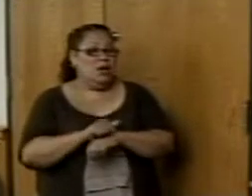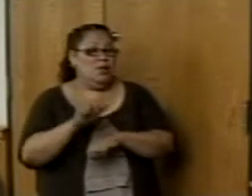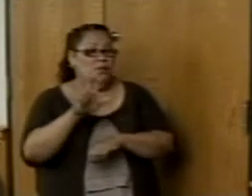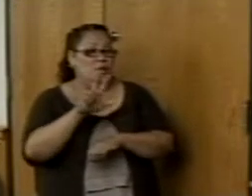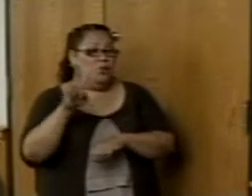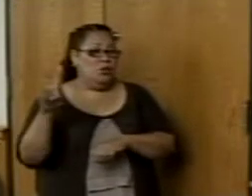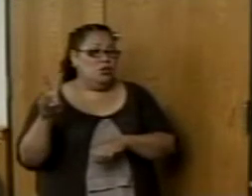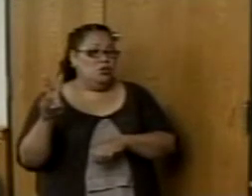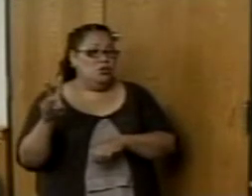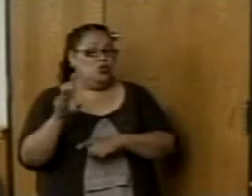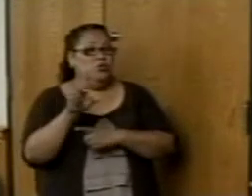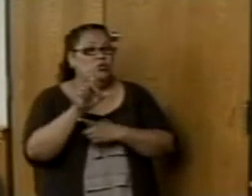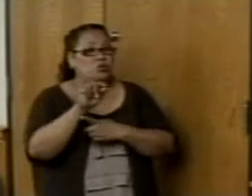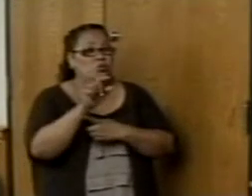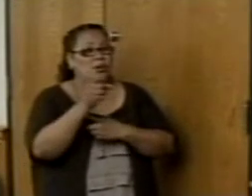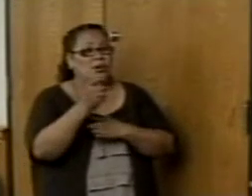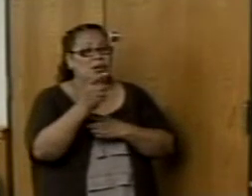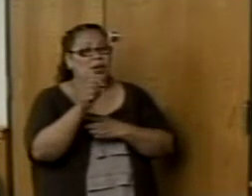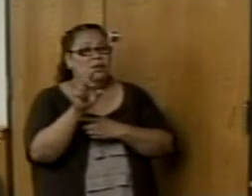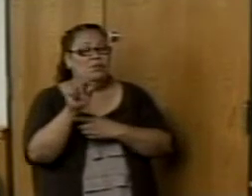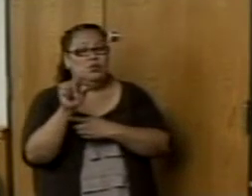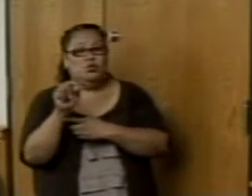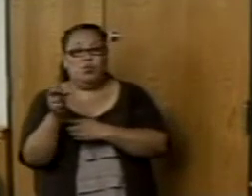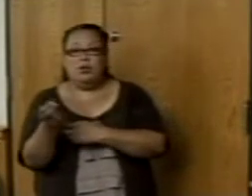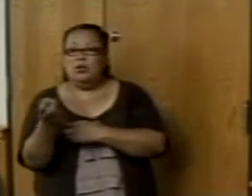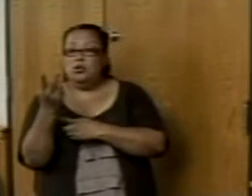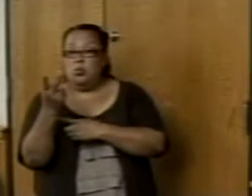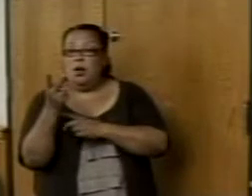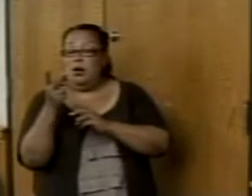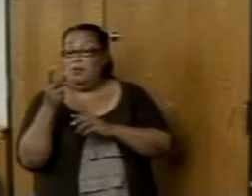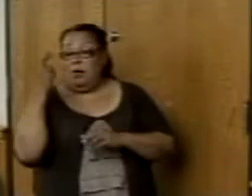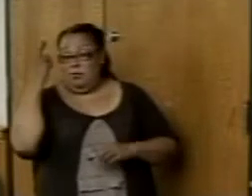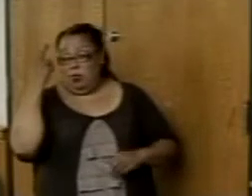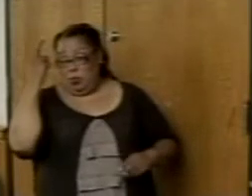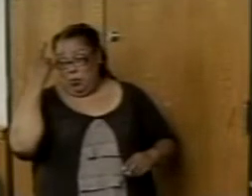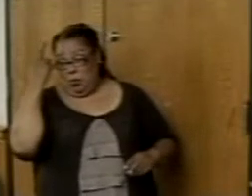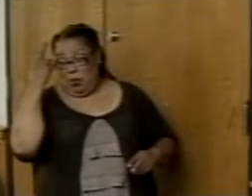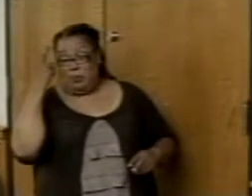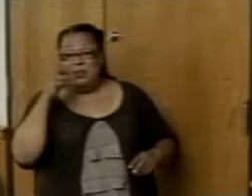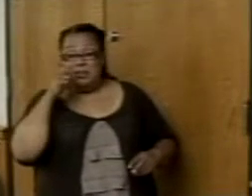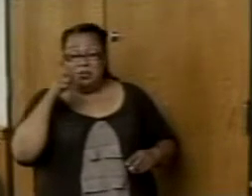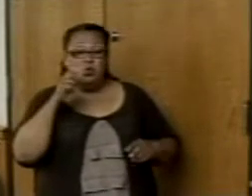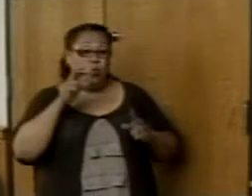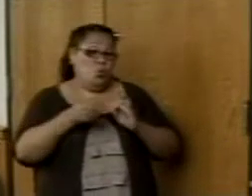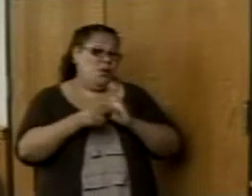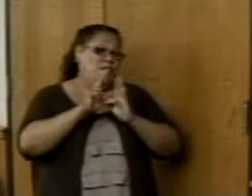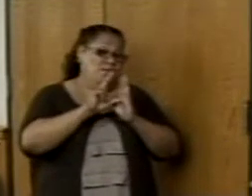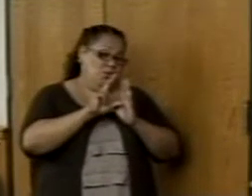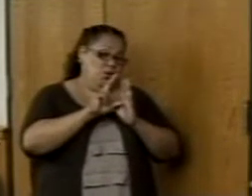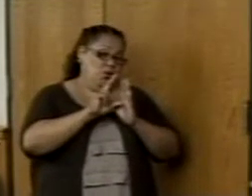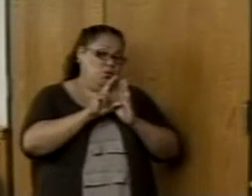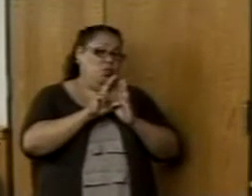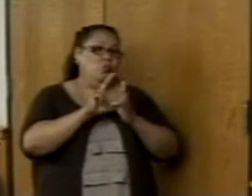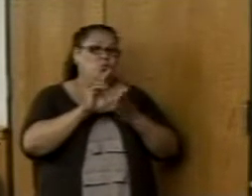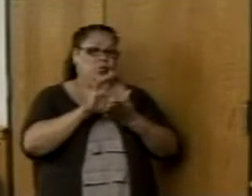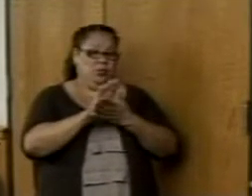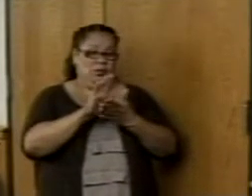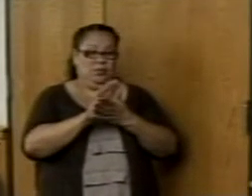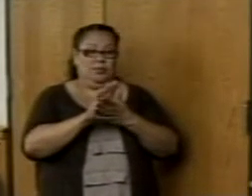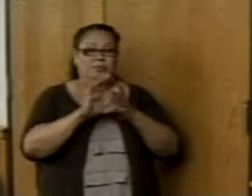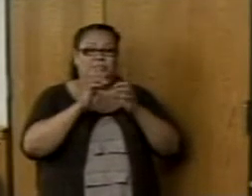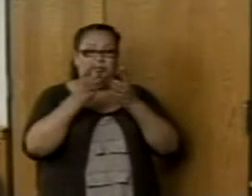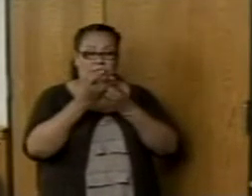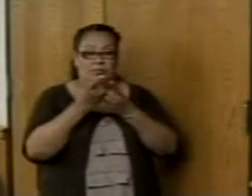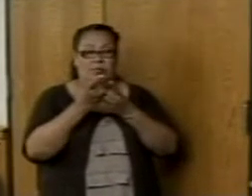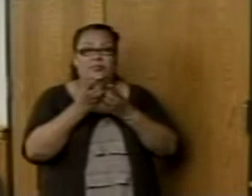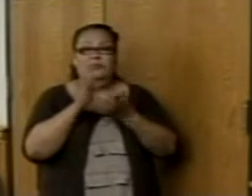for the 2011-2012 school year, and for the purposes of review of the Texas Commissioner of Education, we would classify that as a school